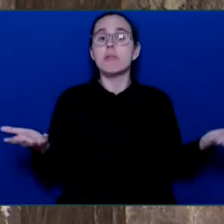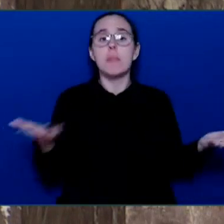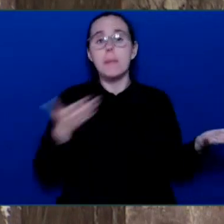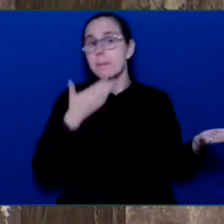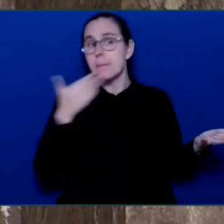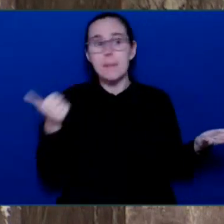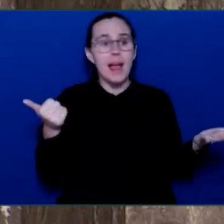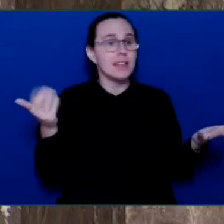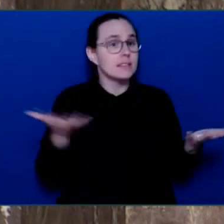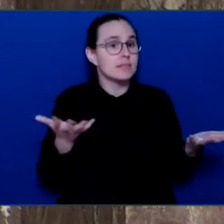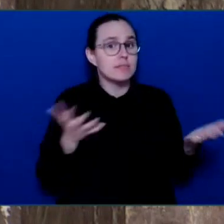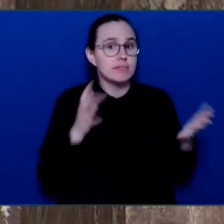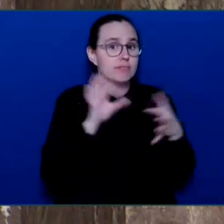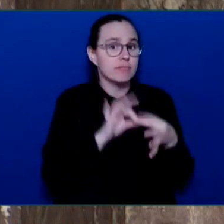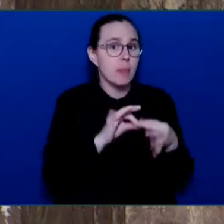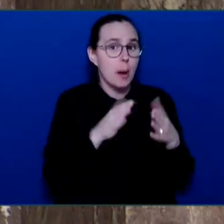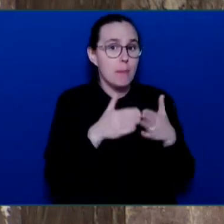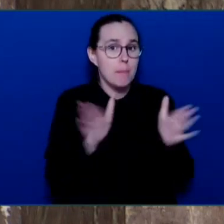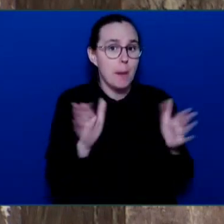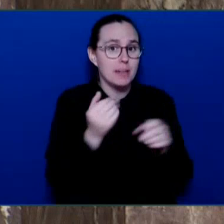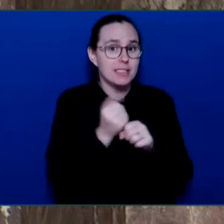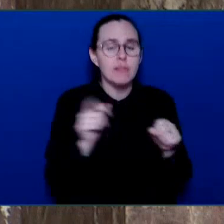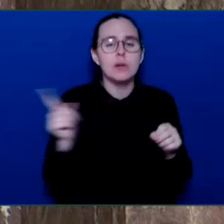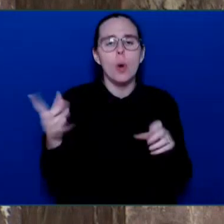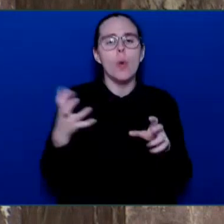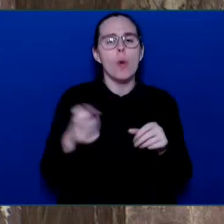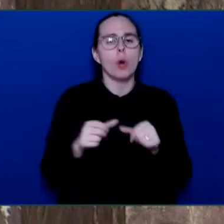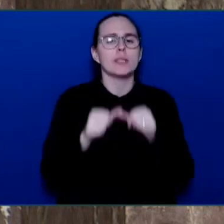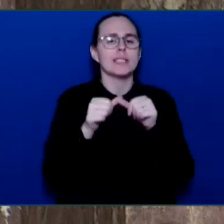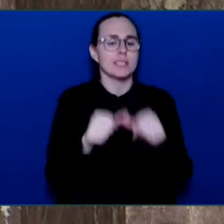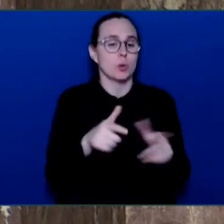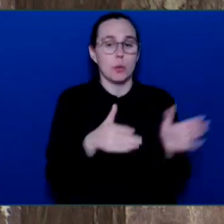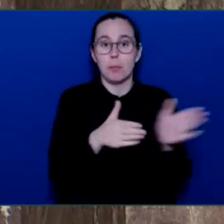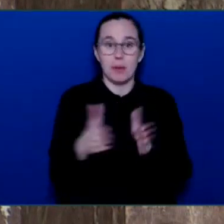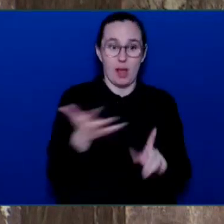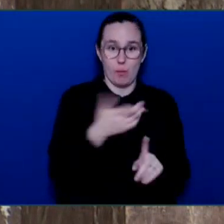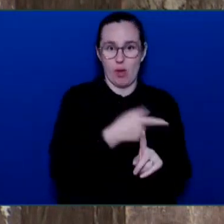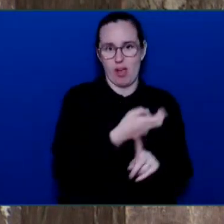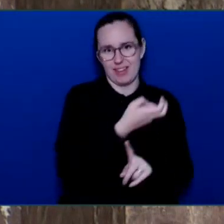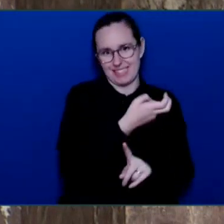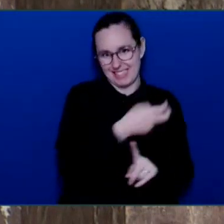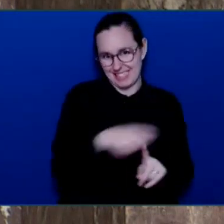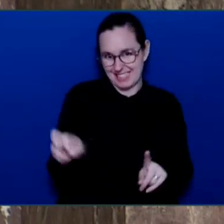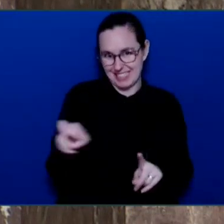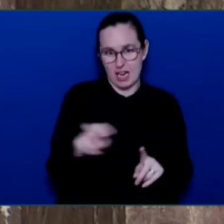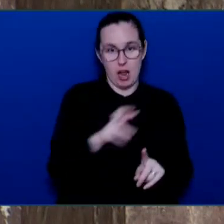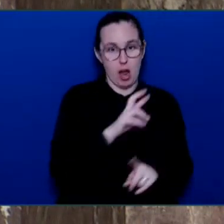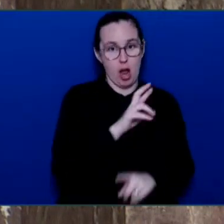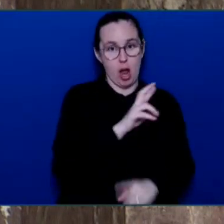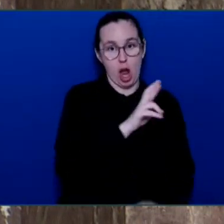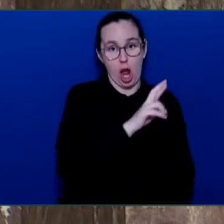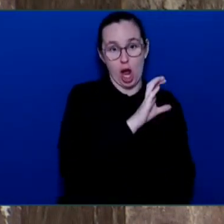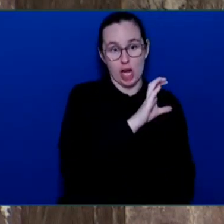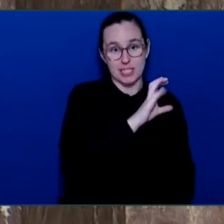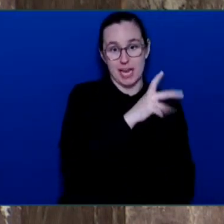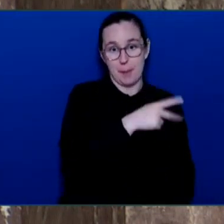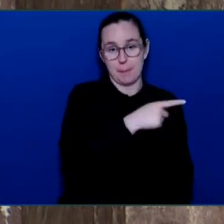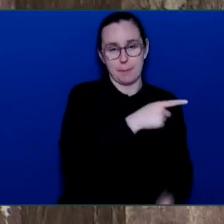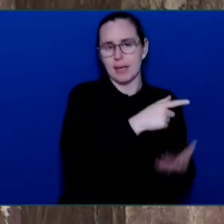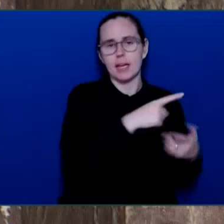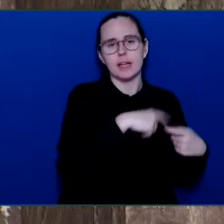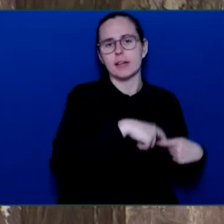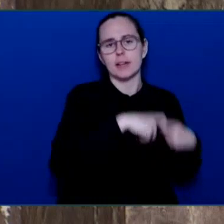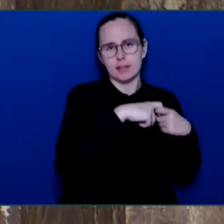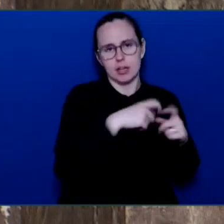was what was determined. Now I think it's important that the City of Surrey, of course, can do what they believe they need to